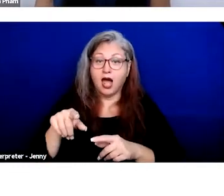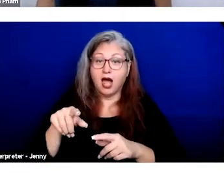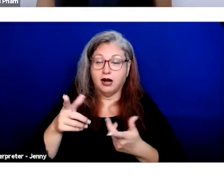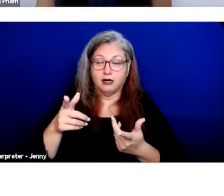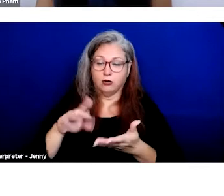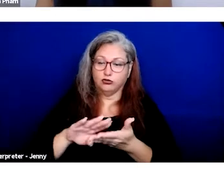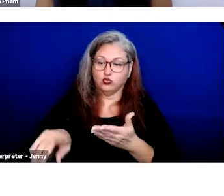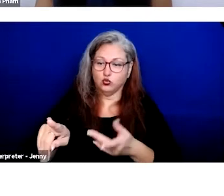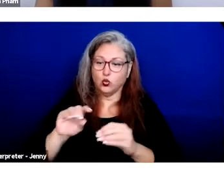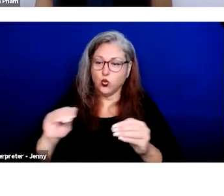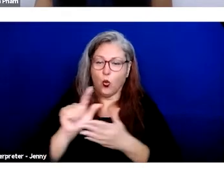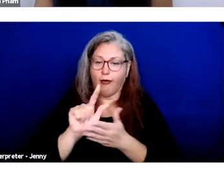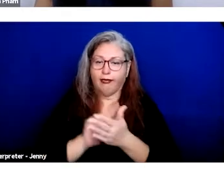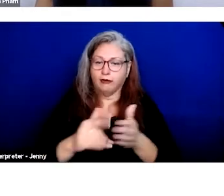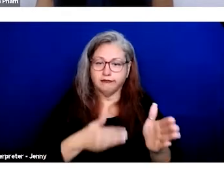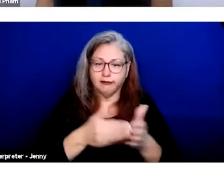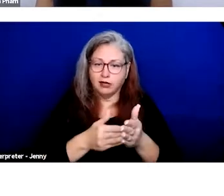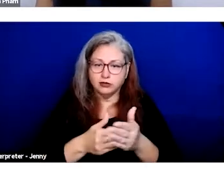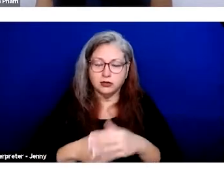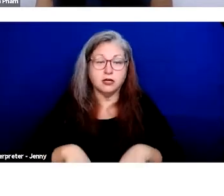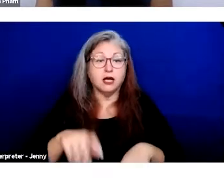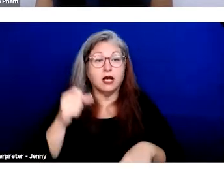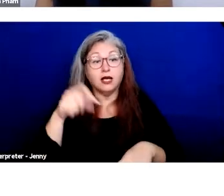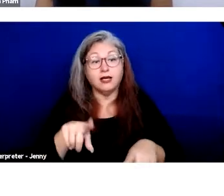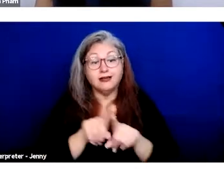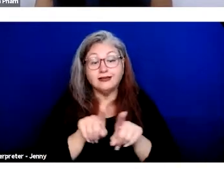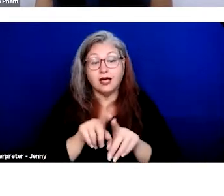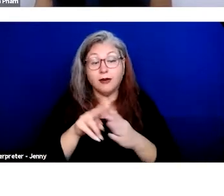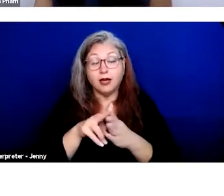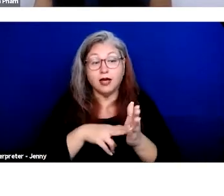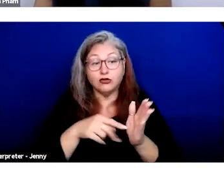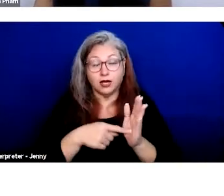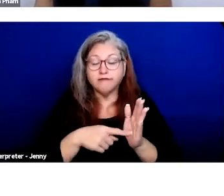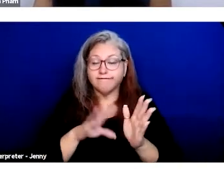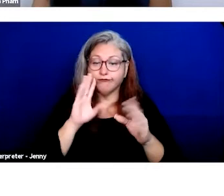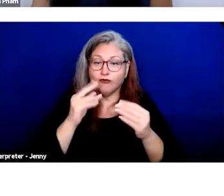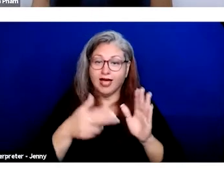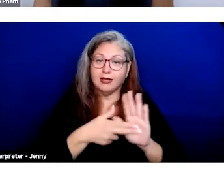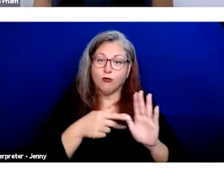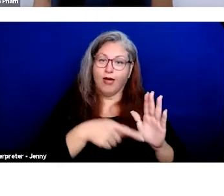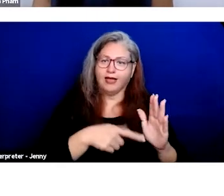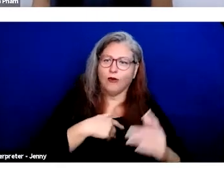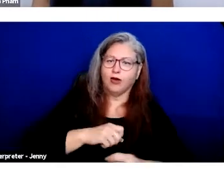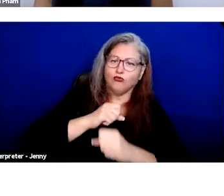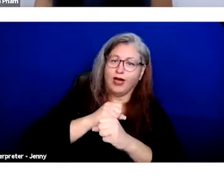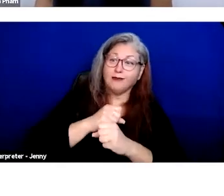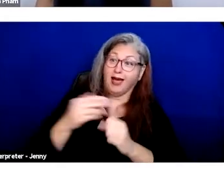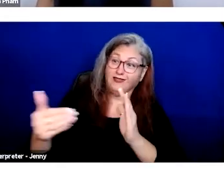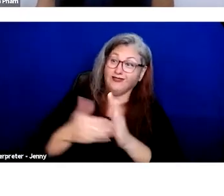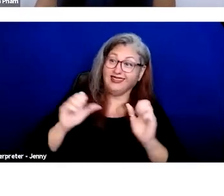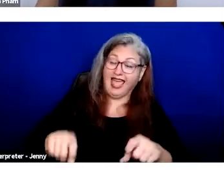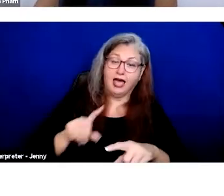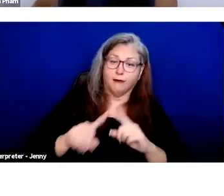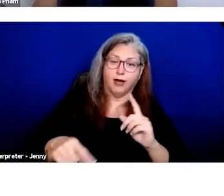action. But the same contracts also provide brands protections against these